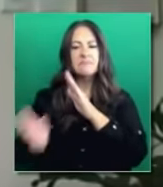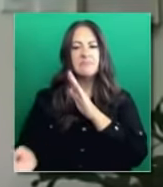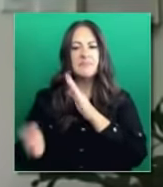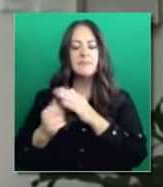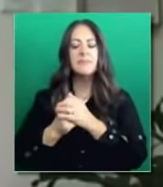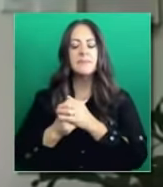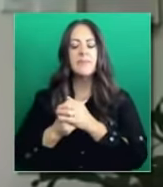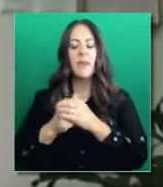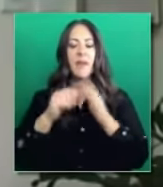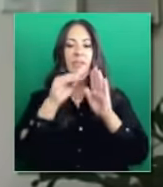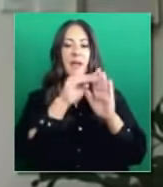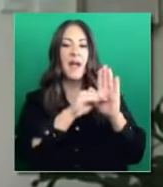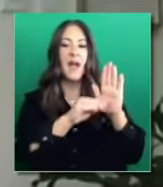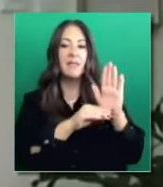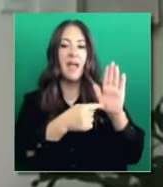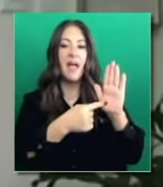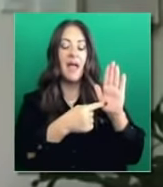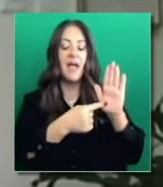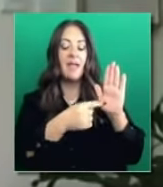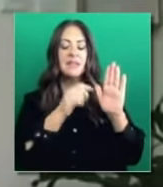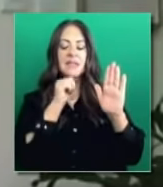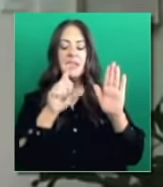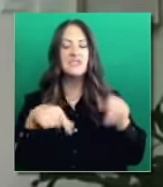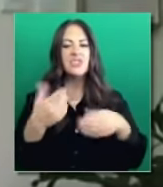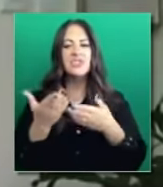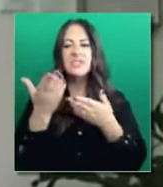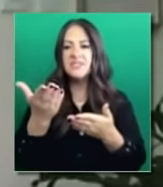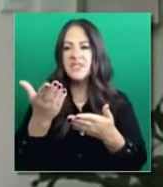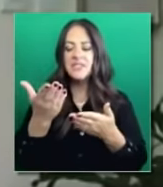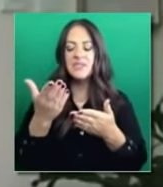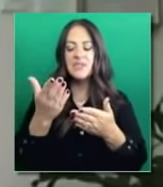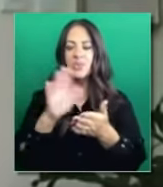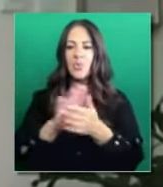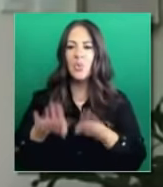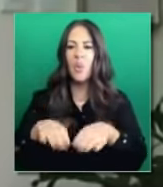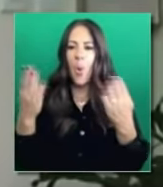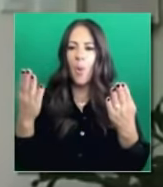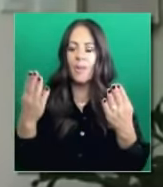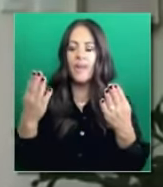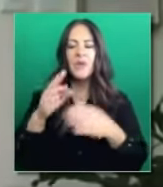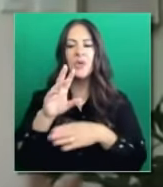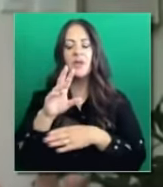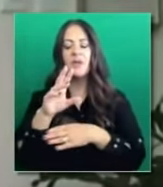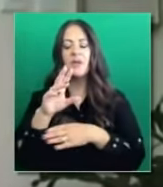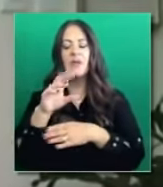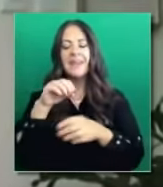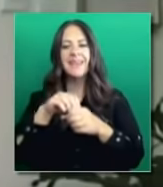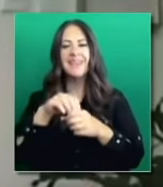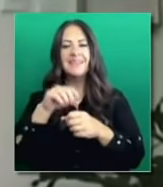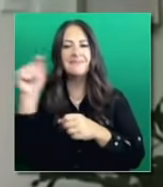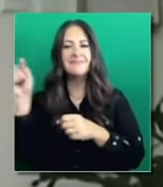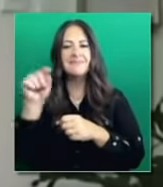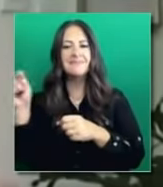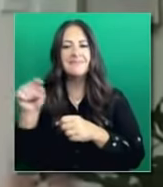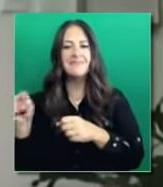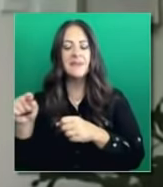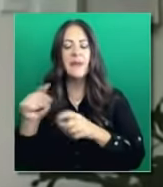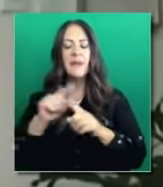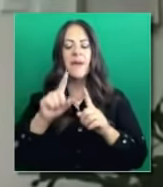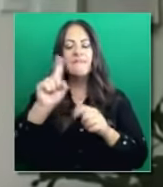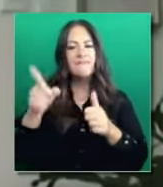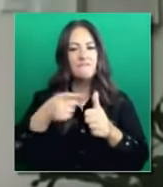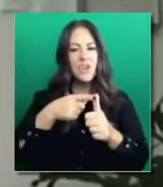not suggest reopening schools that are not yet open in those places, because once you've got routines and